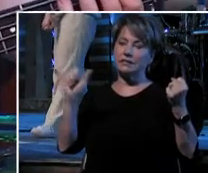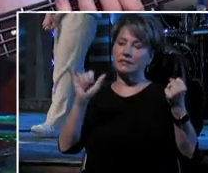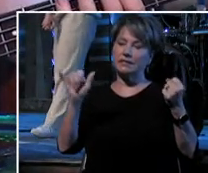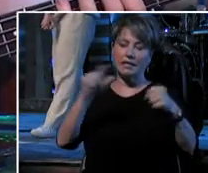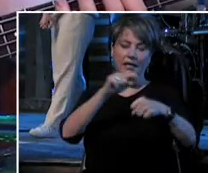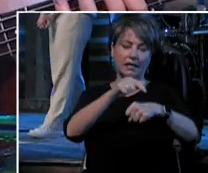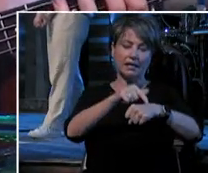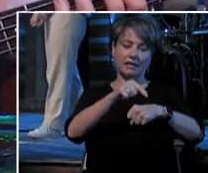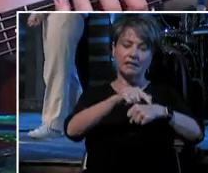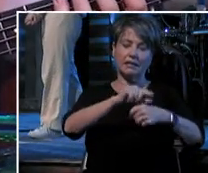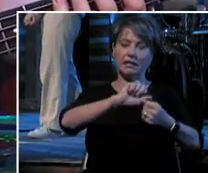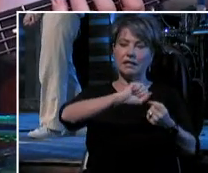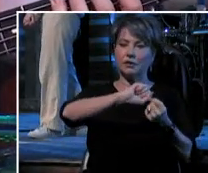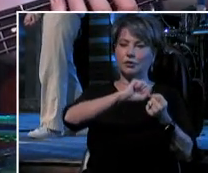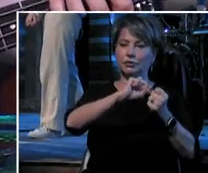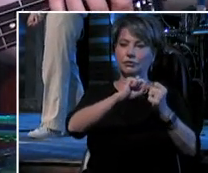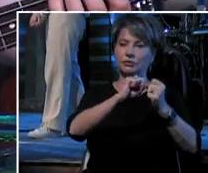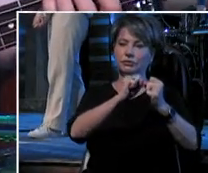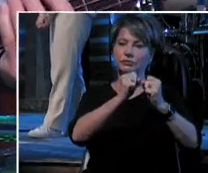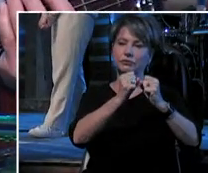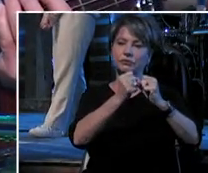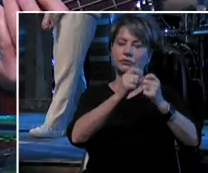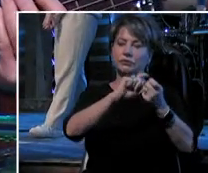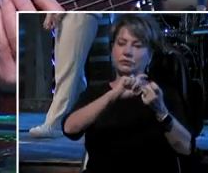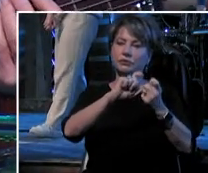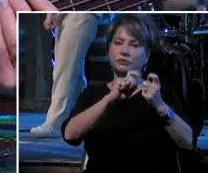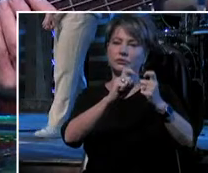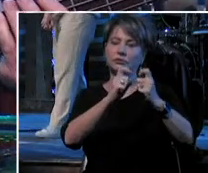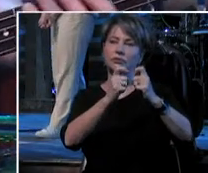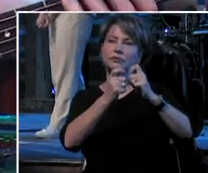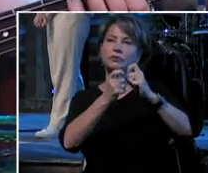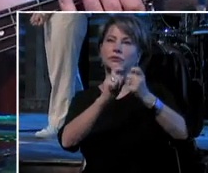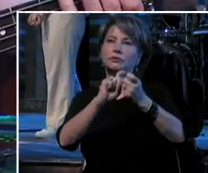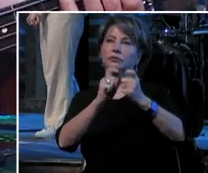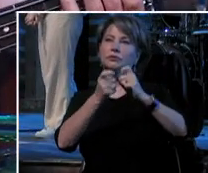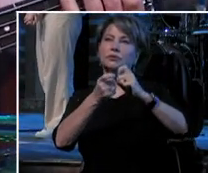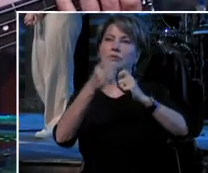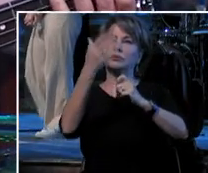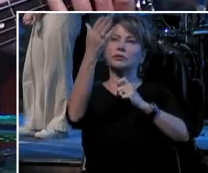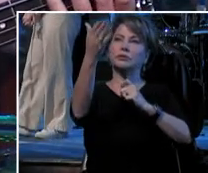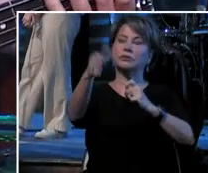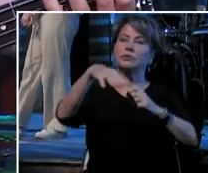confident as seasons change, your